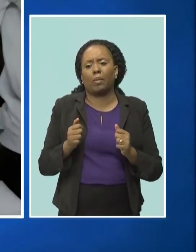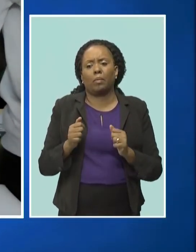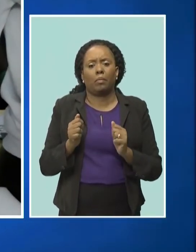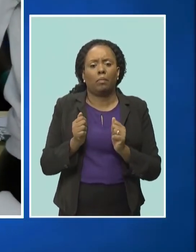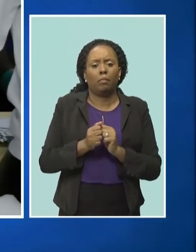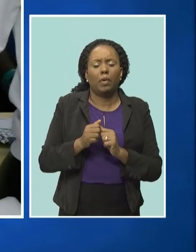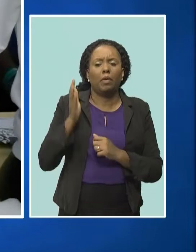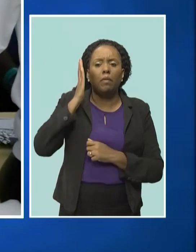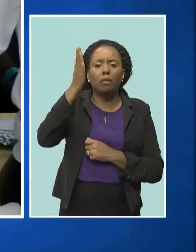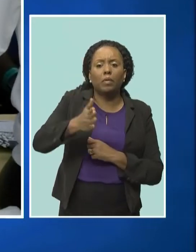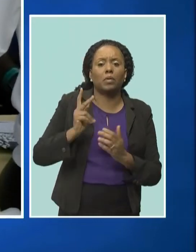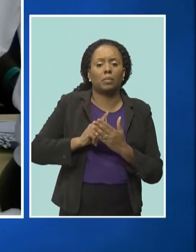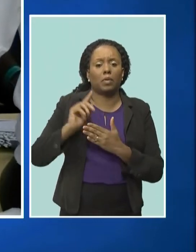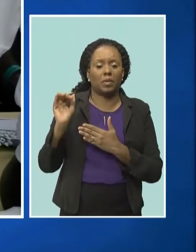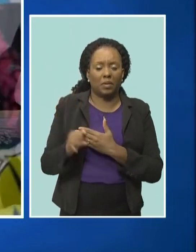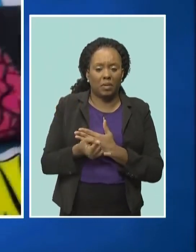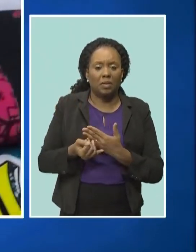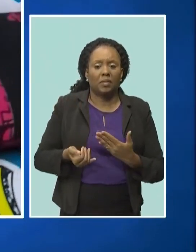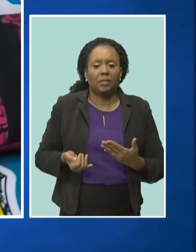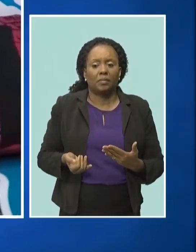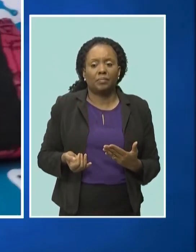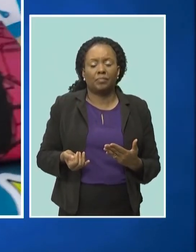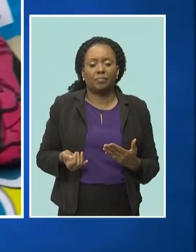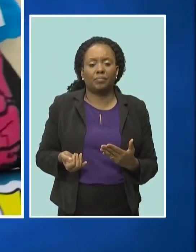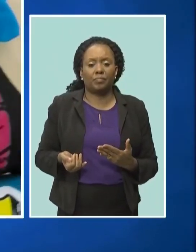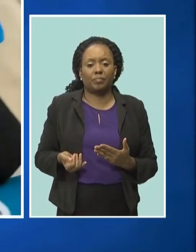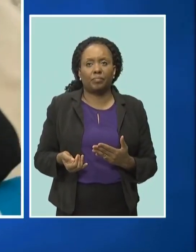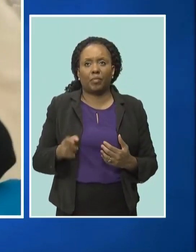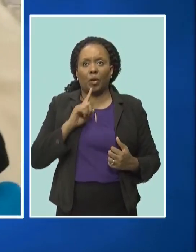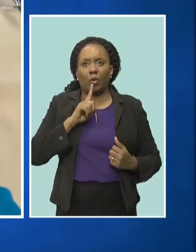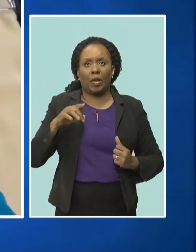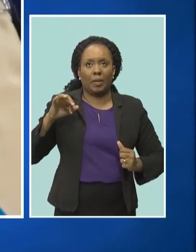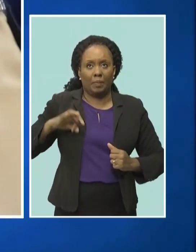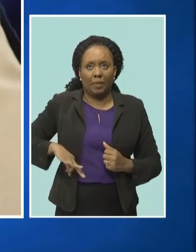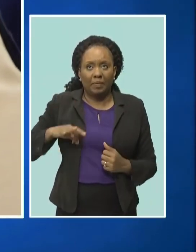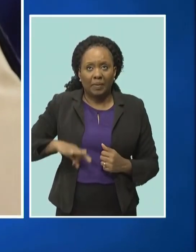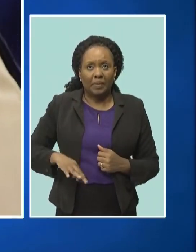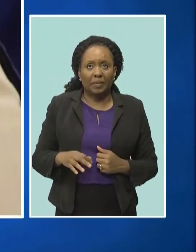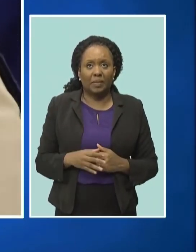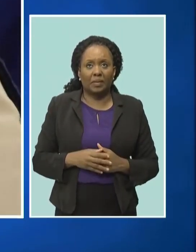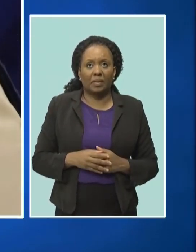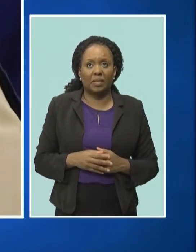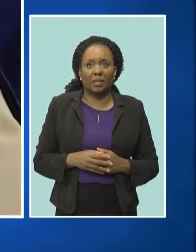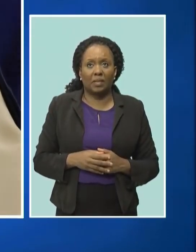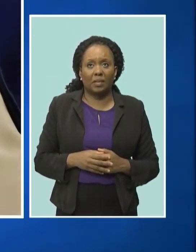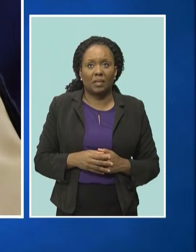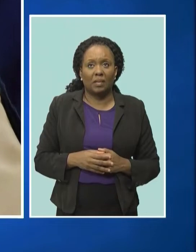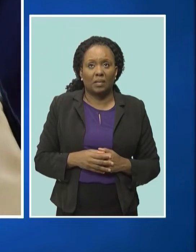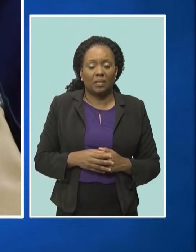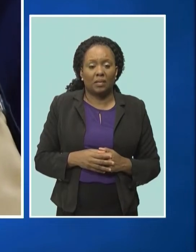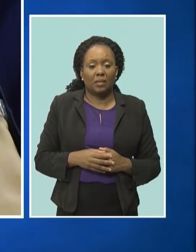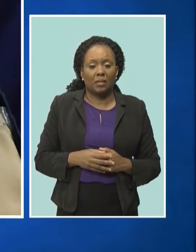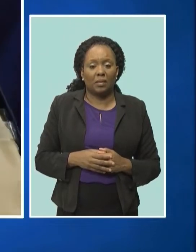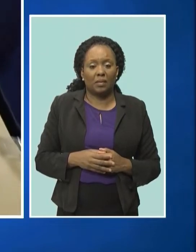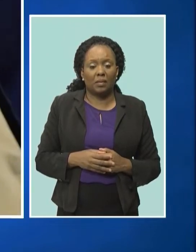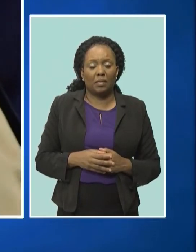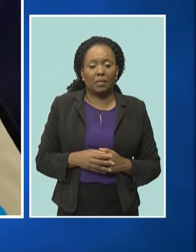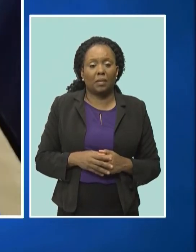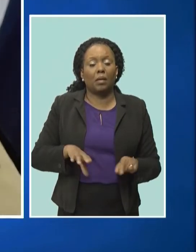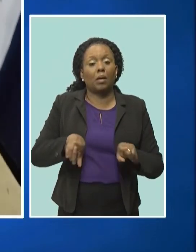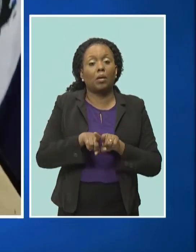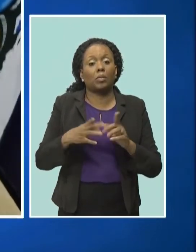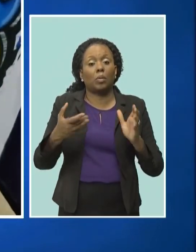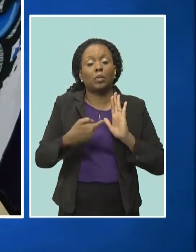with. That has been quite beneficial, and also being able to show off